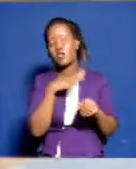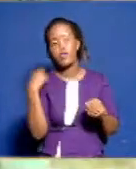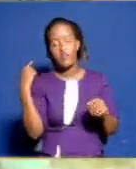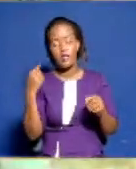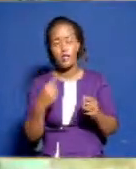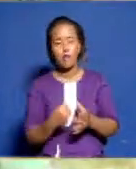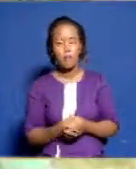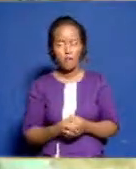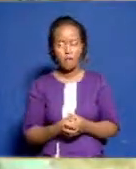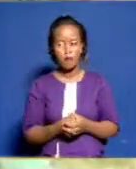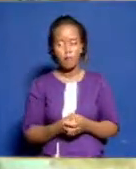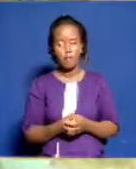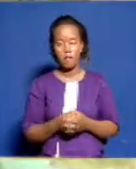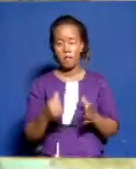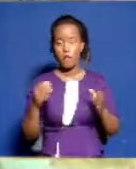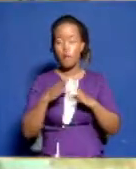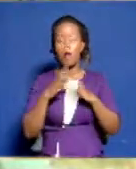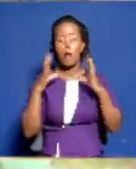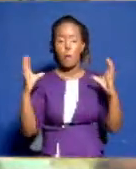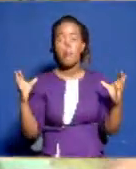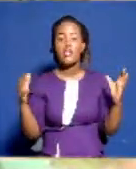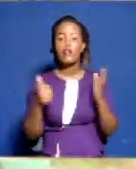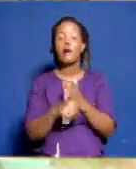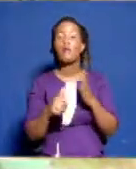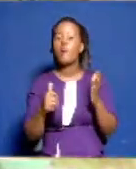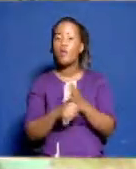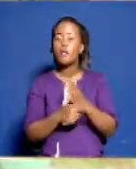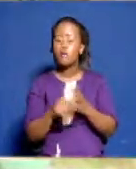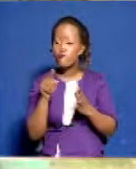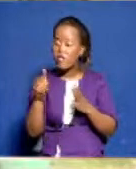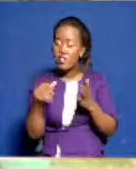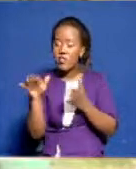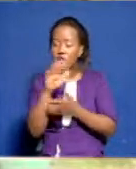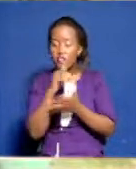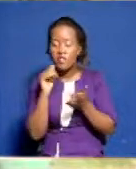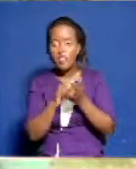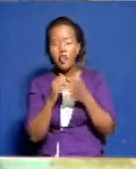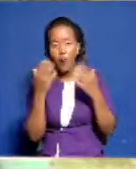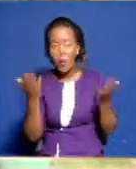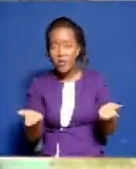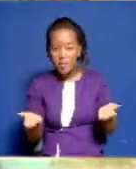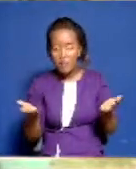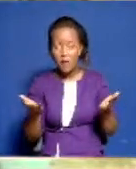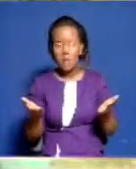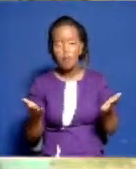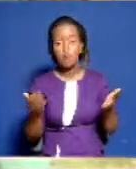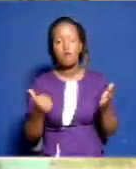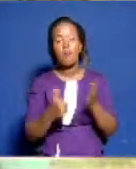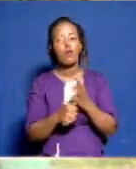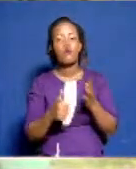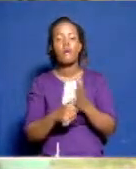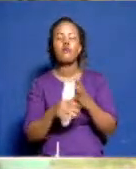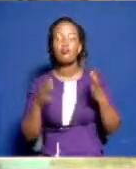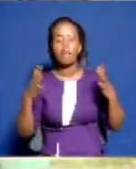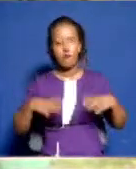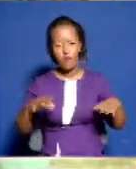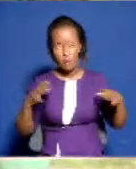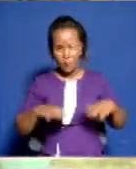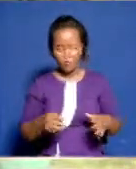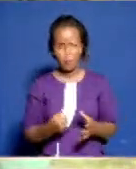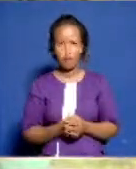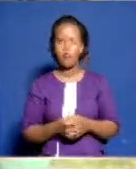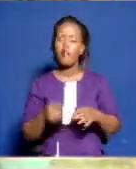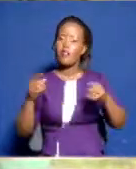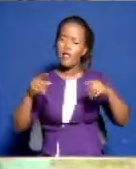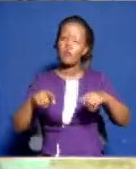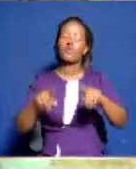burglary. The big problem with this particular center here is all about the residents. They know